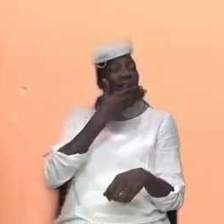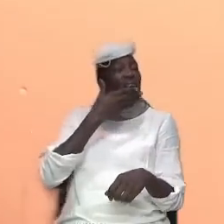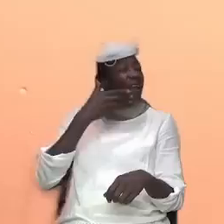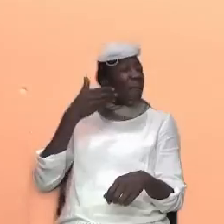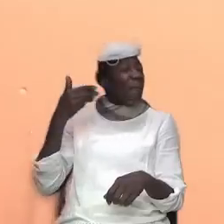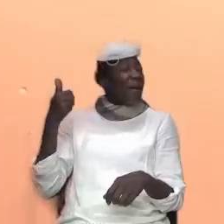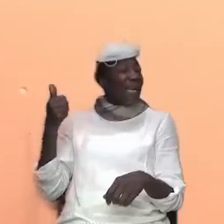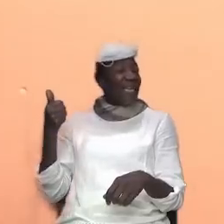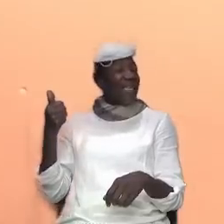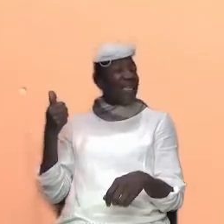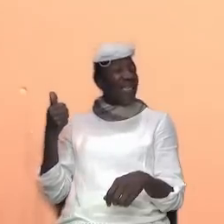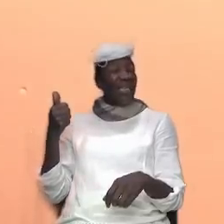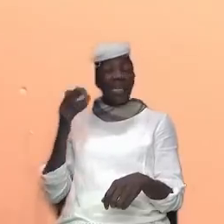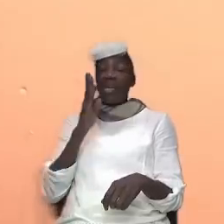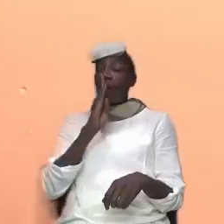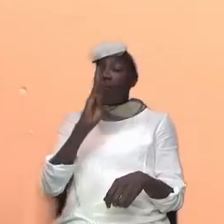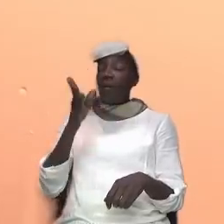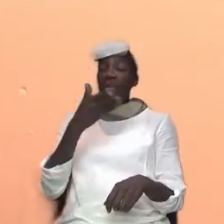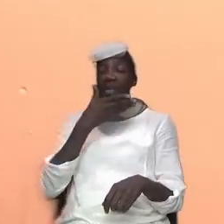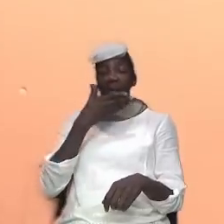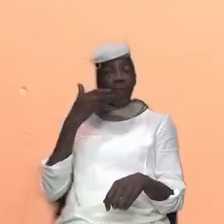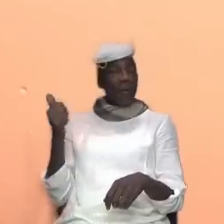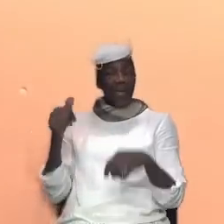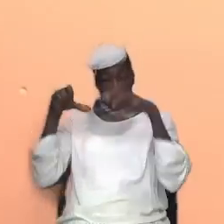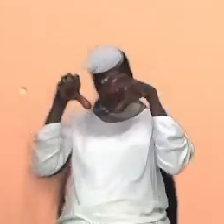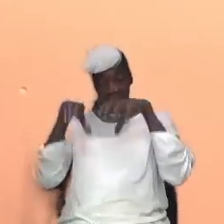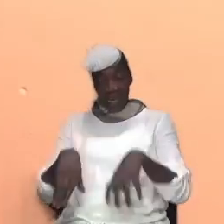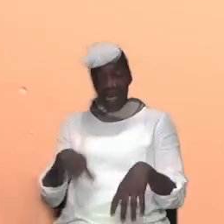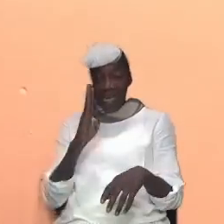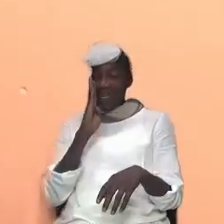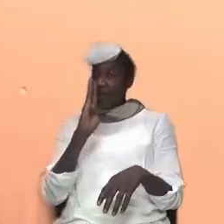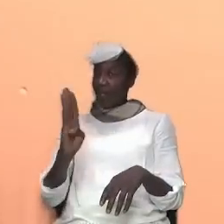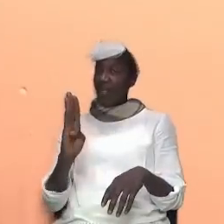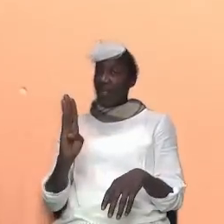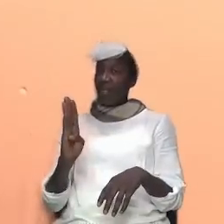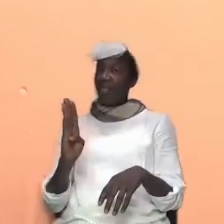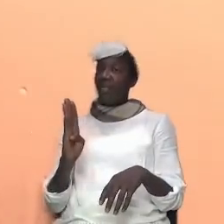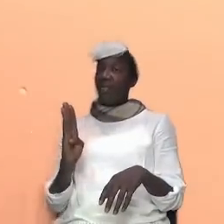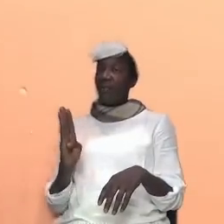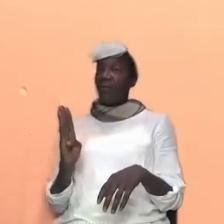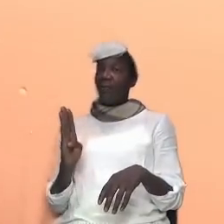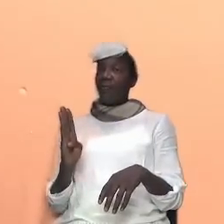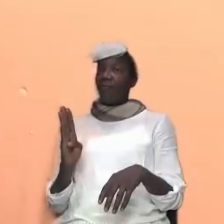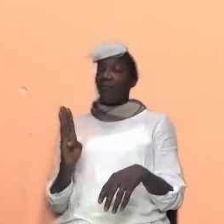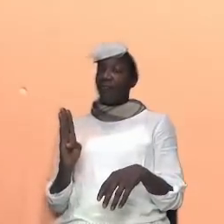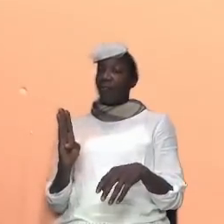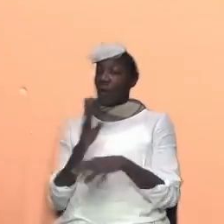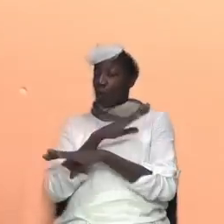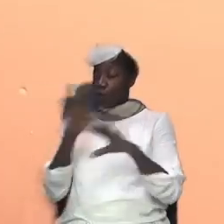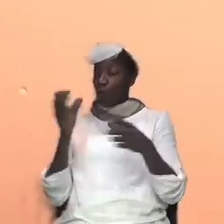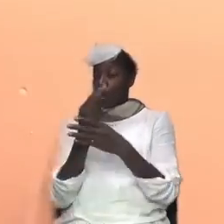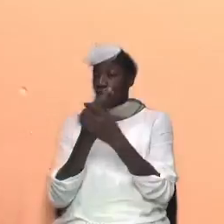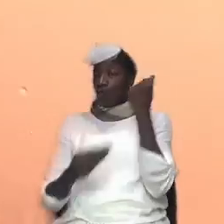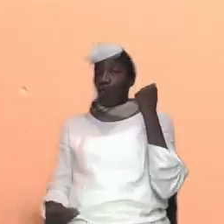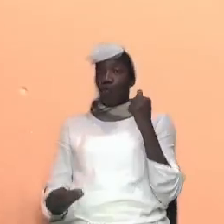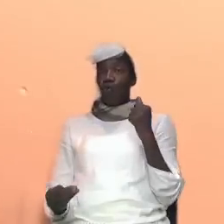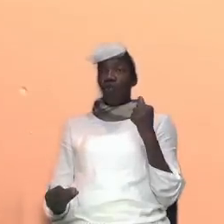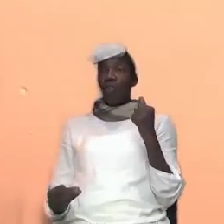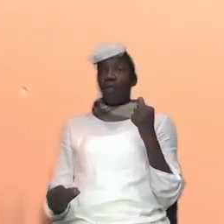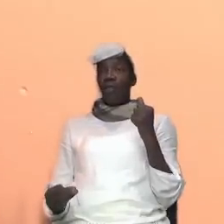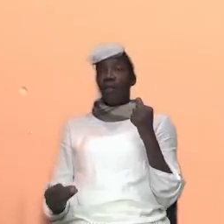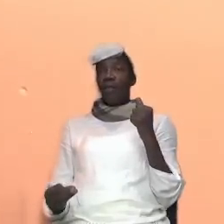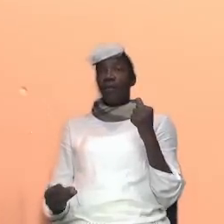and to be the best that we can be. And that is a concept that we must not lose. To lose